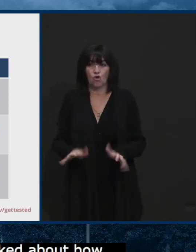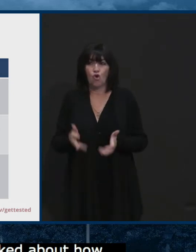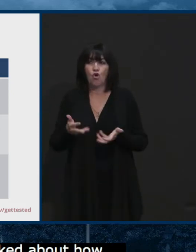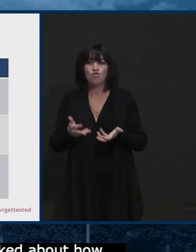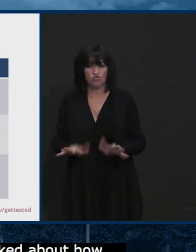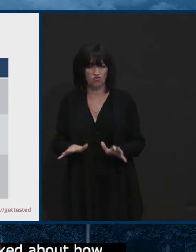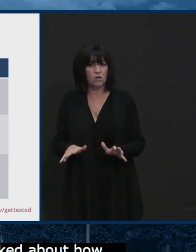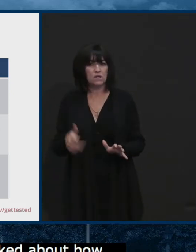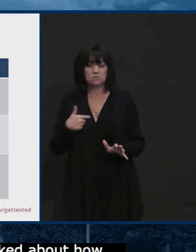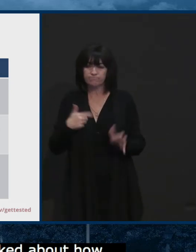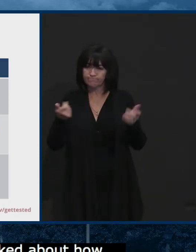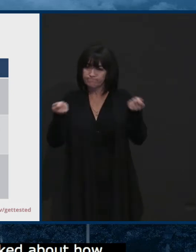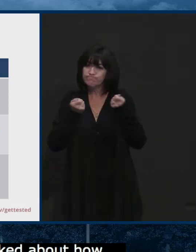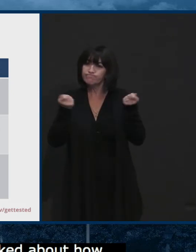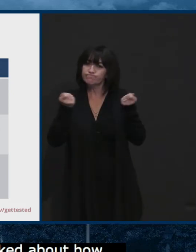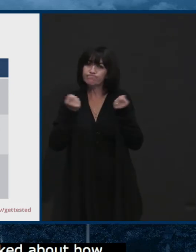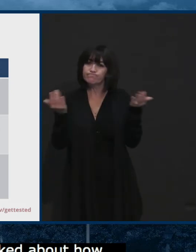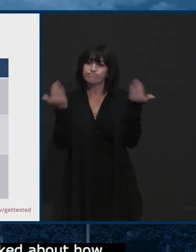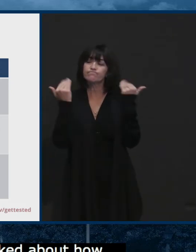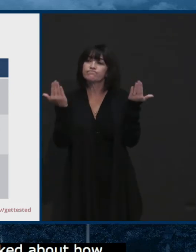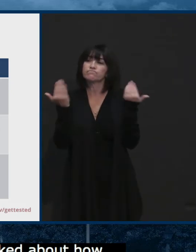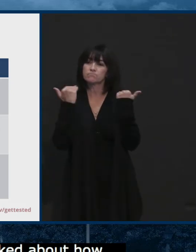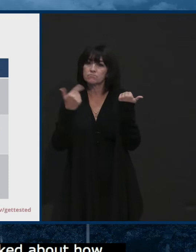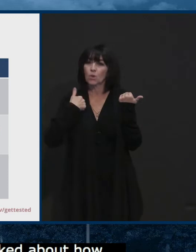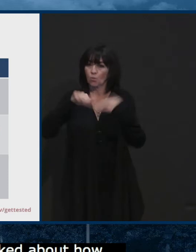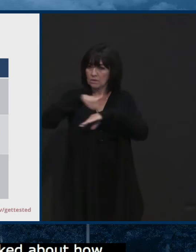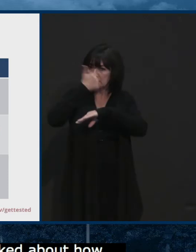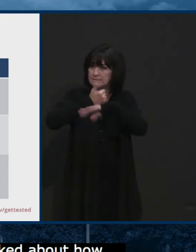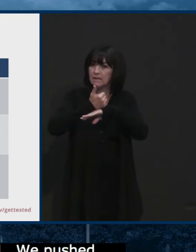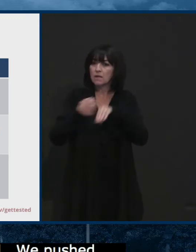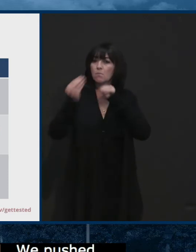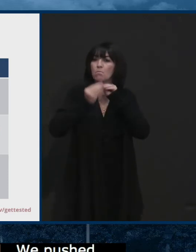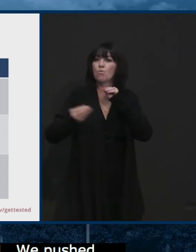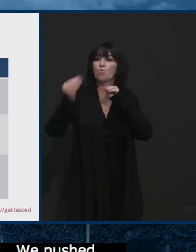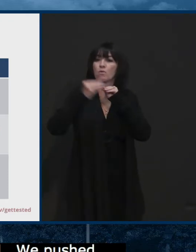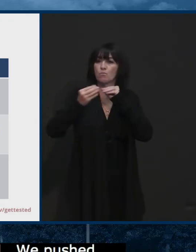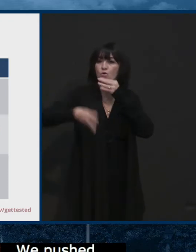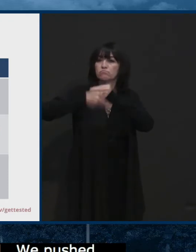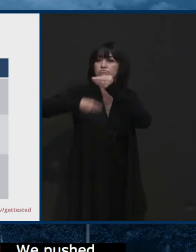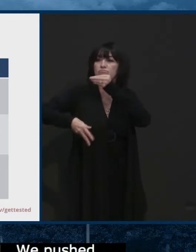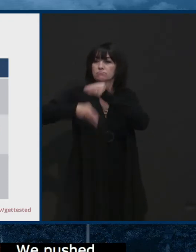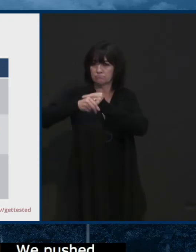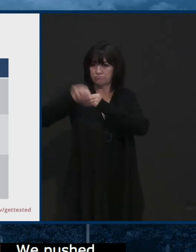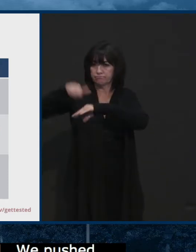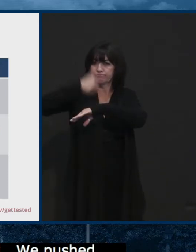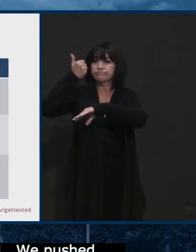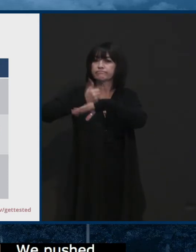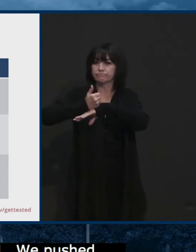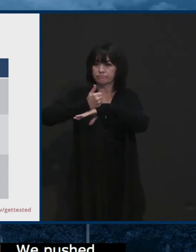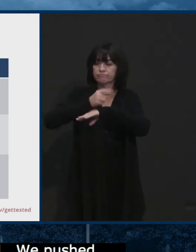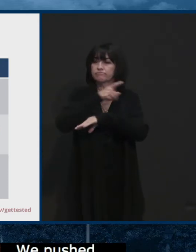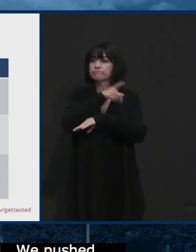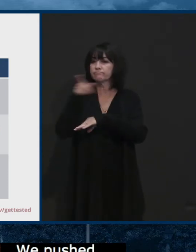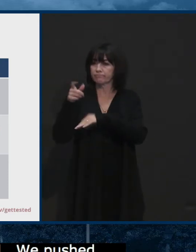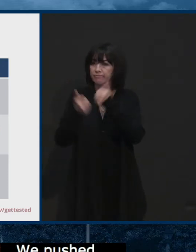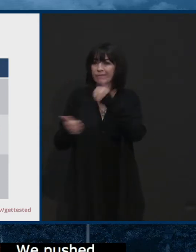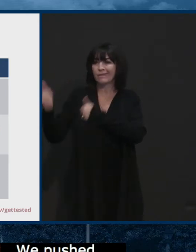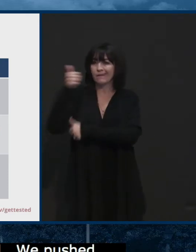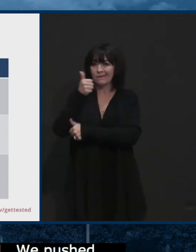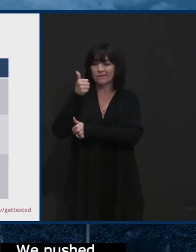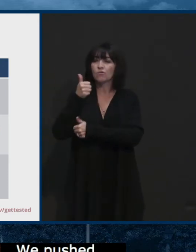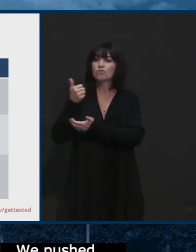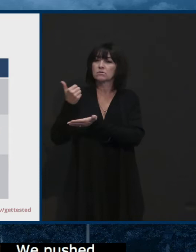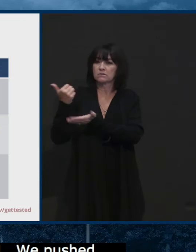in October. We set up additional sites in Newcastle County with the assistance of the county executive to really help